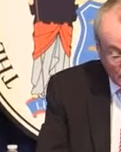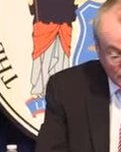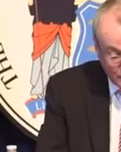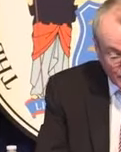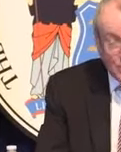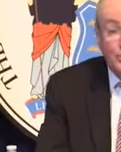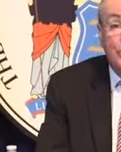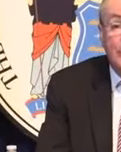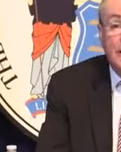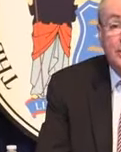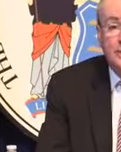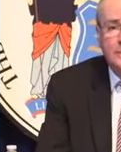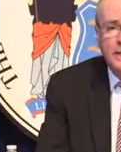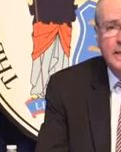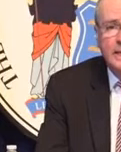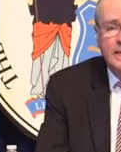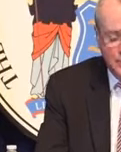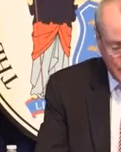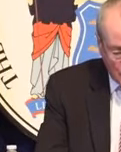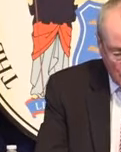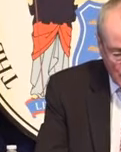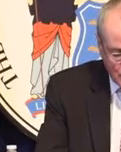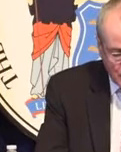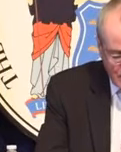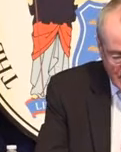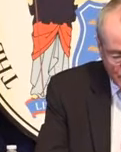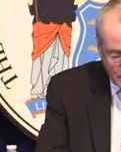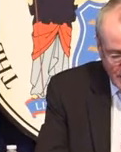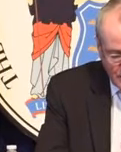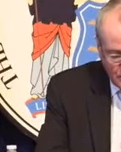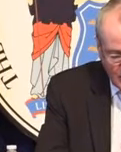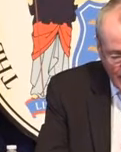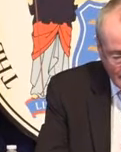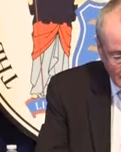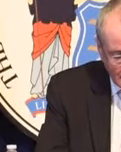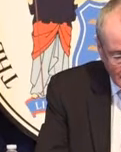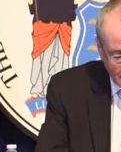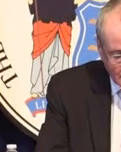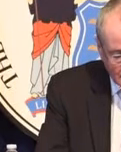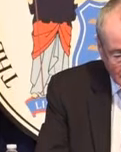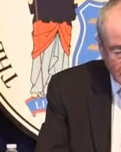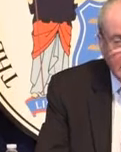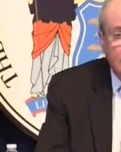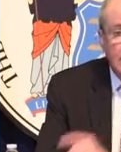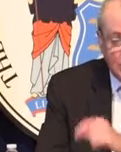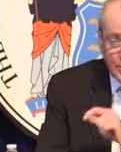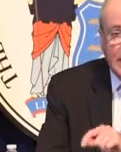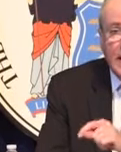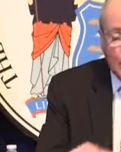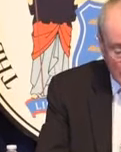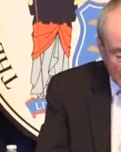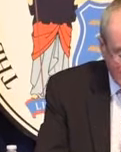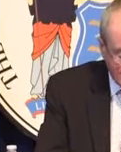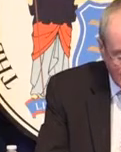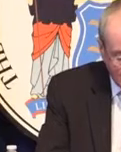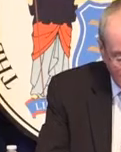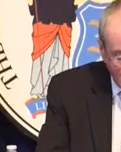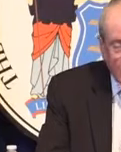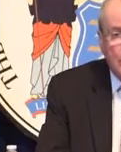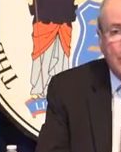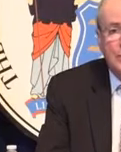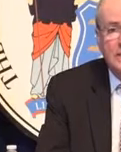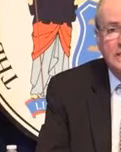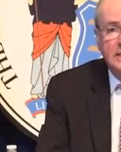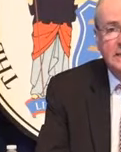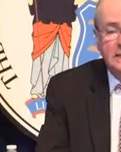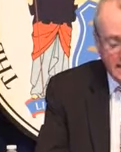several days, but the determination into the cause of death remains means that now we are counting them among